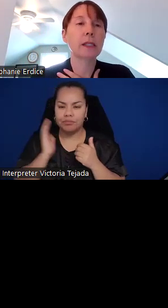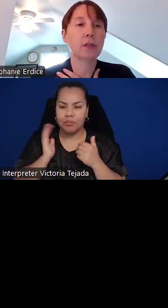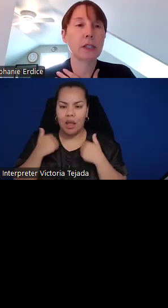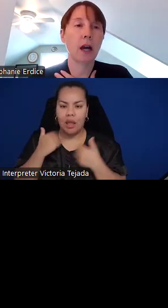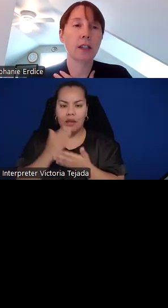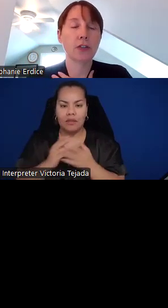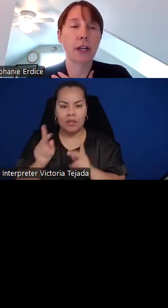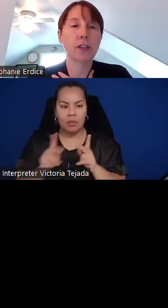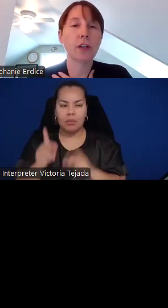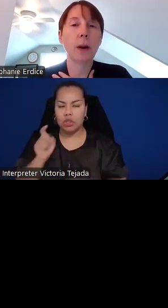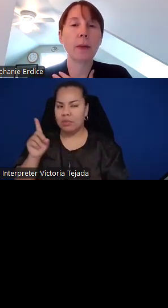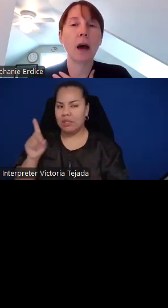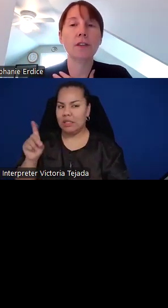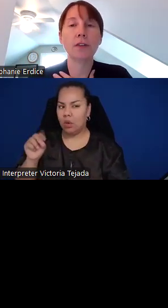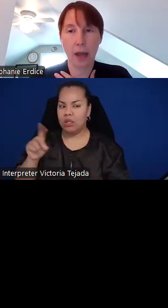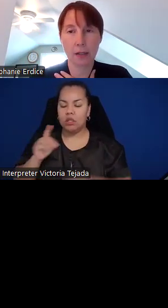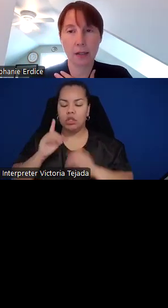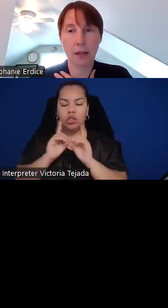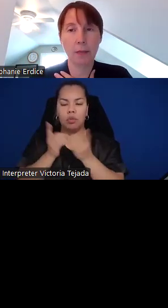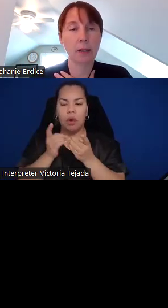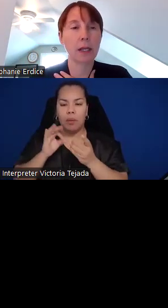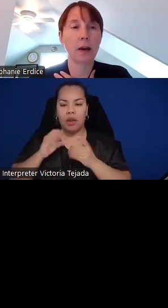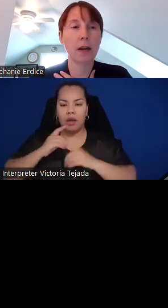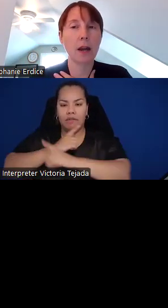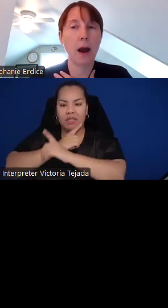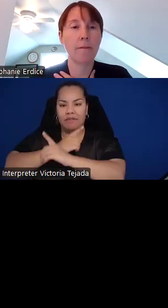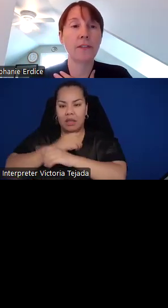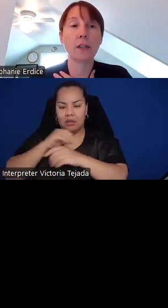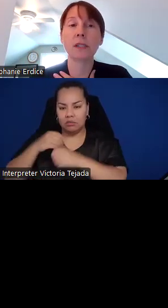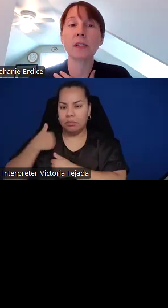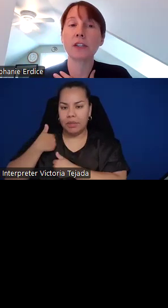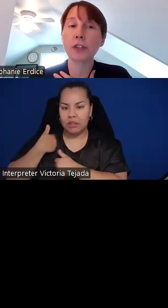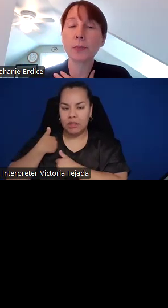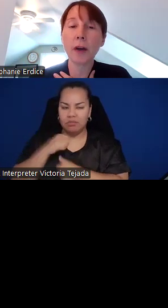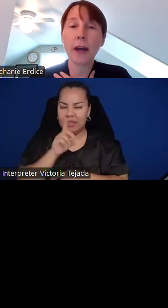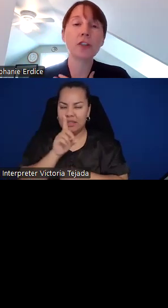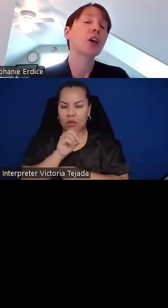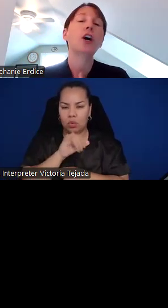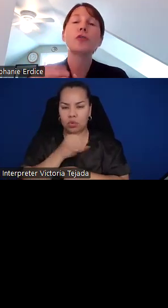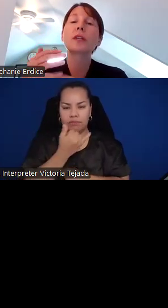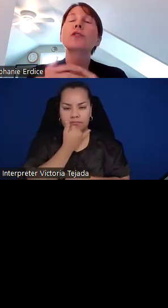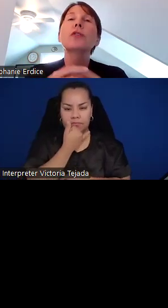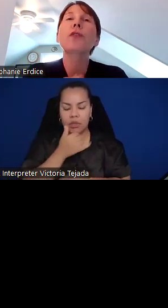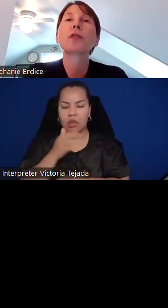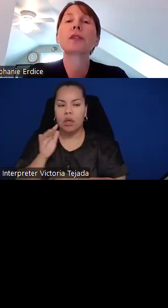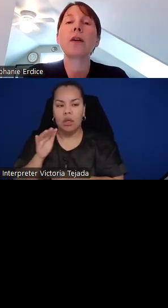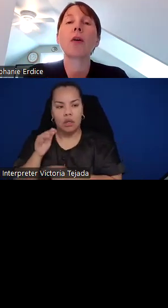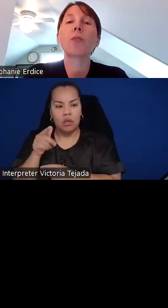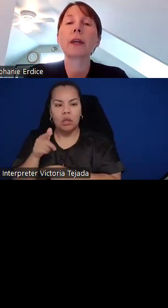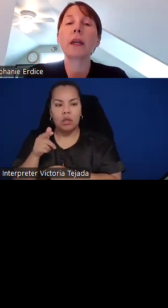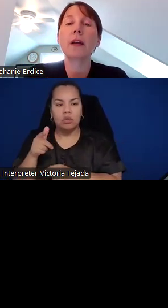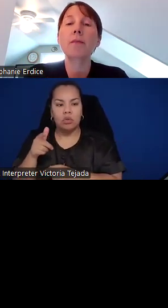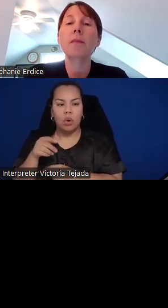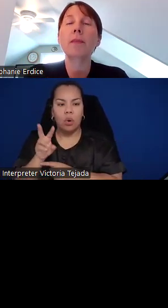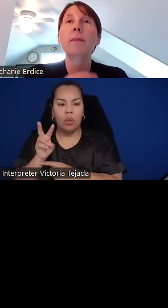this should be DOD, not DOJ. So the Department of Defense and the military victims assistance providers. So these are the folks that